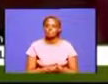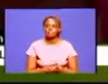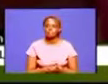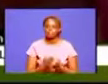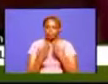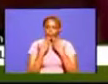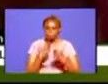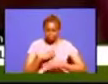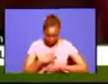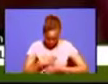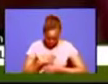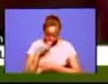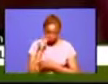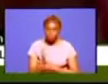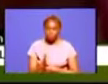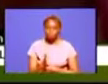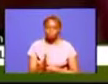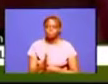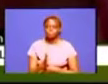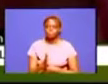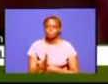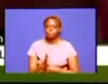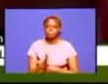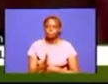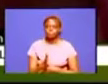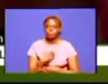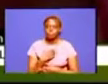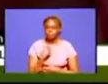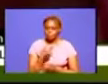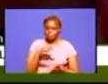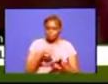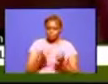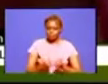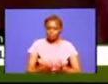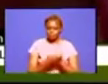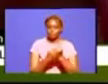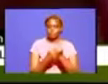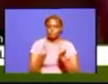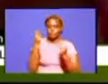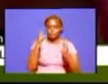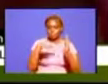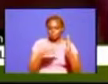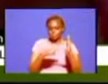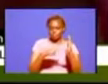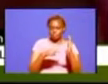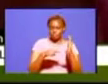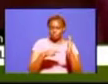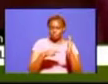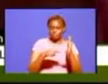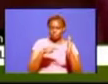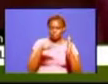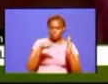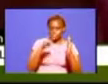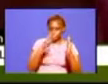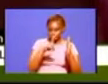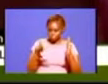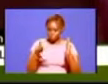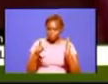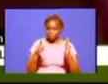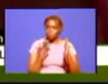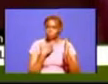Mr. Speaker. I start by saying I rise to support the second reading of this bill, and I would like